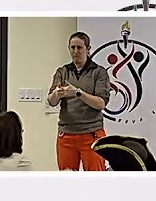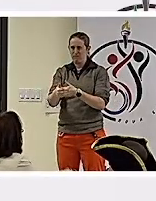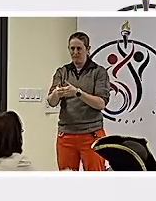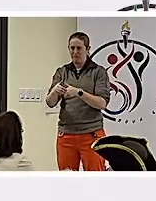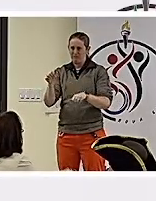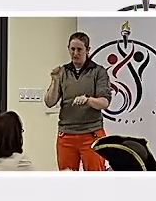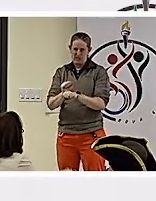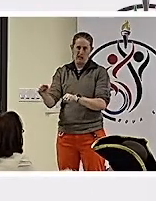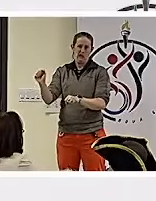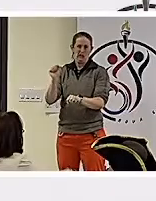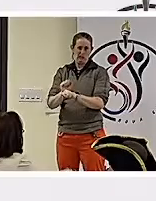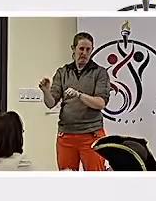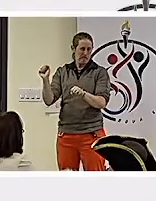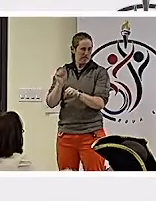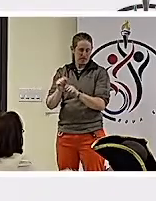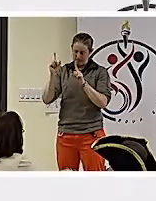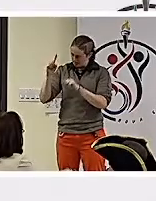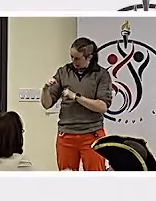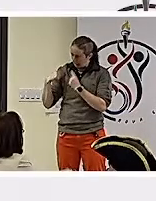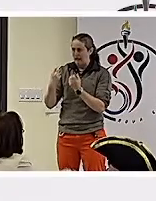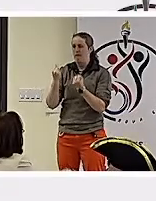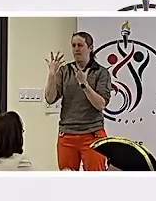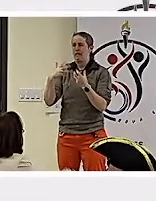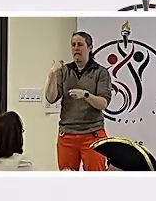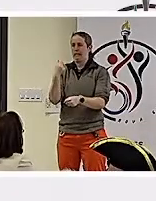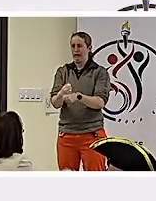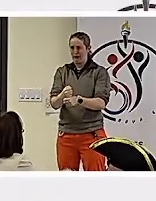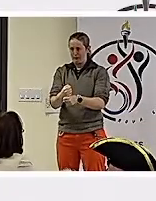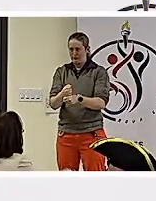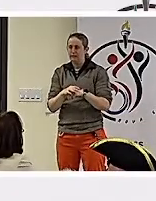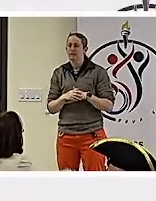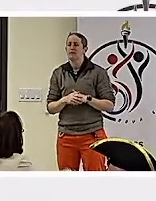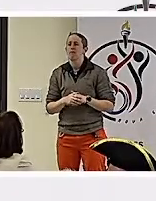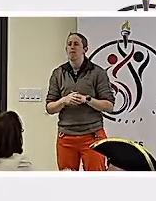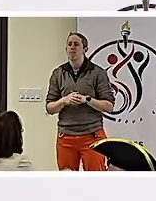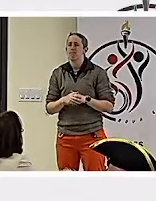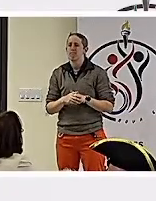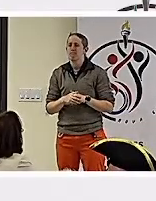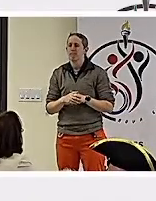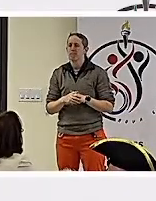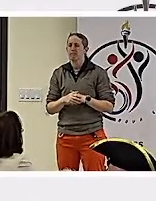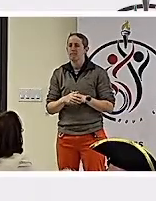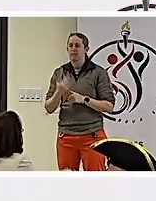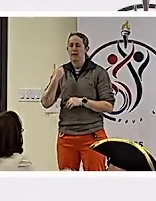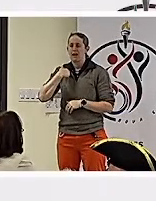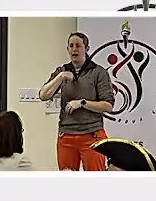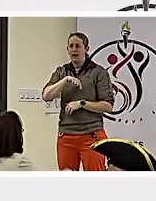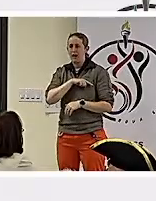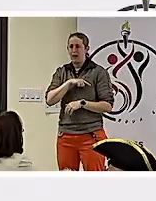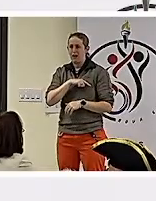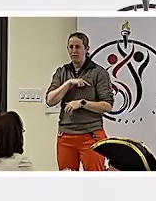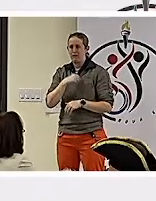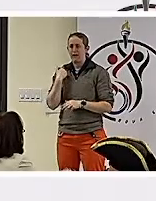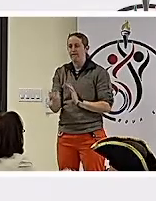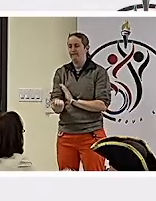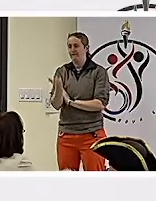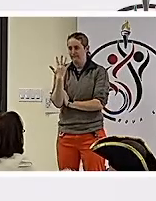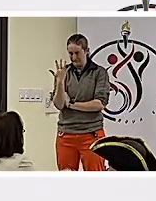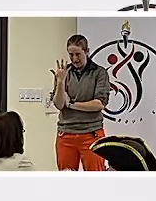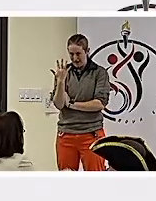to bring that to fruition, and at the same time, we're on track with the development of the 5 remaining